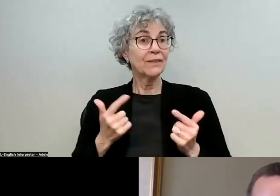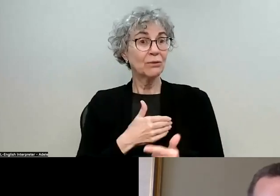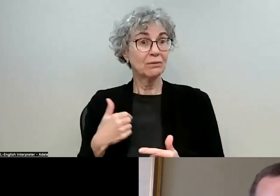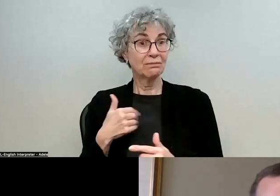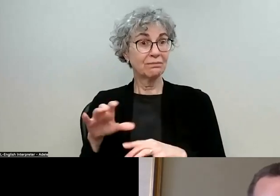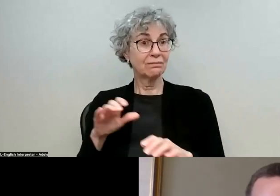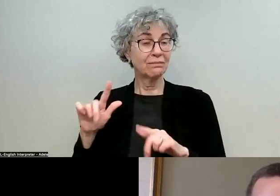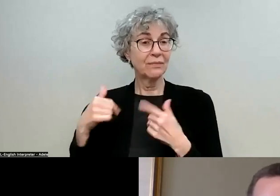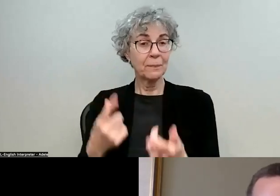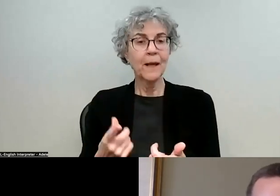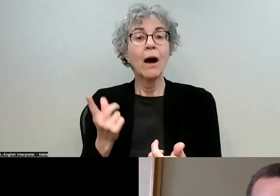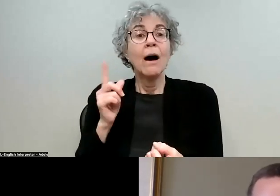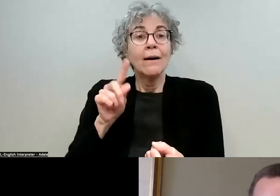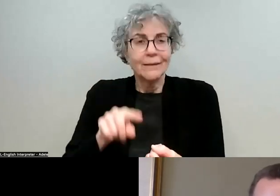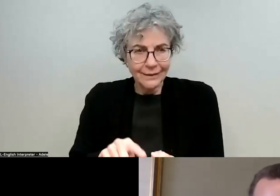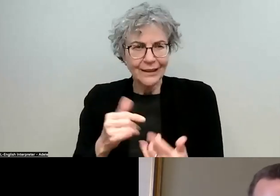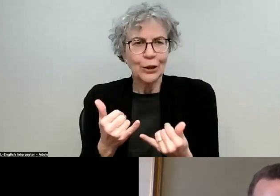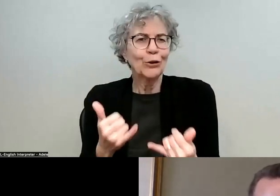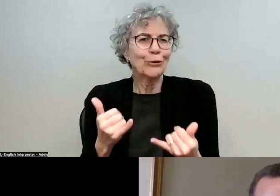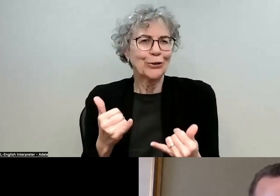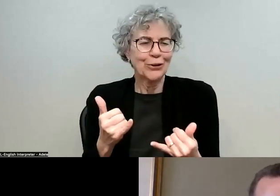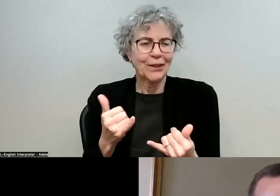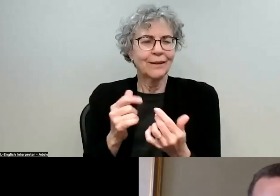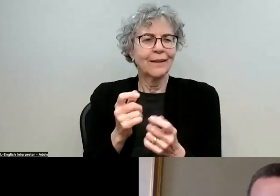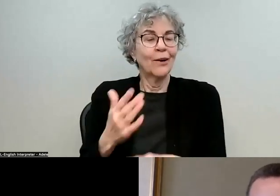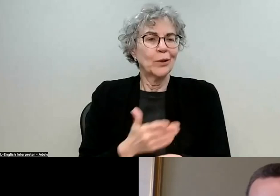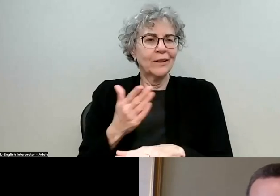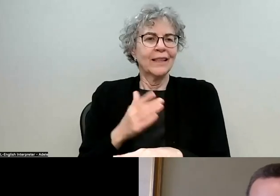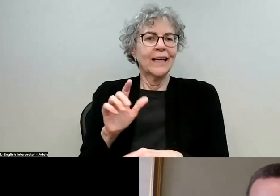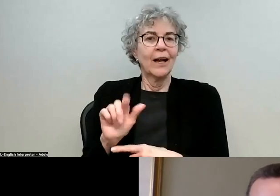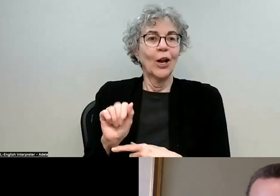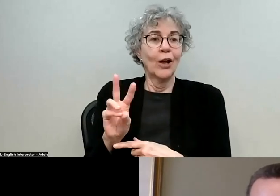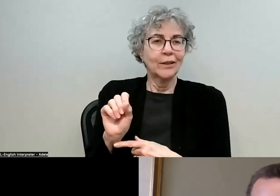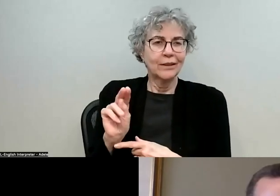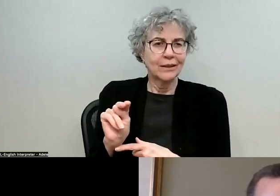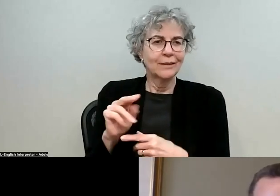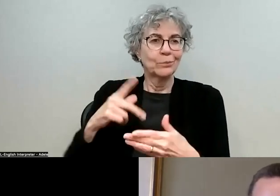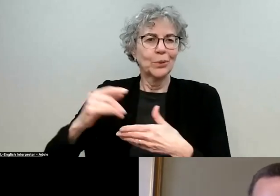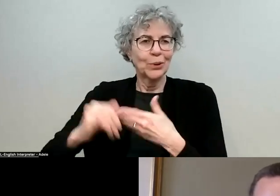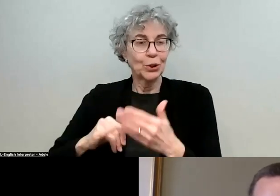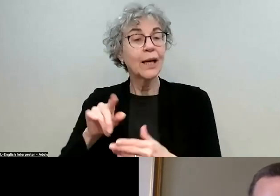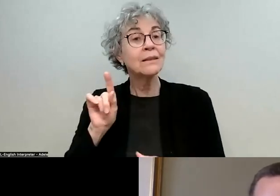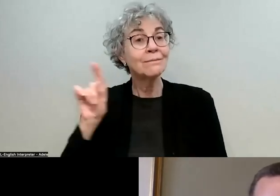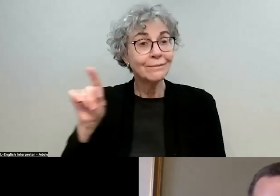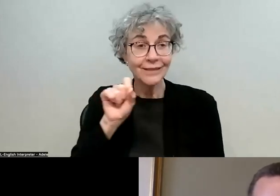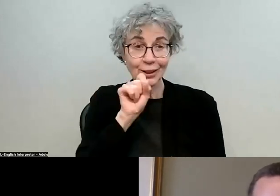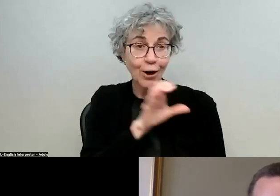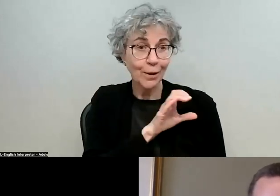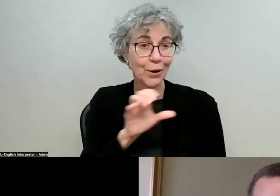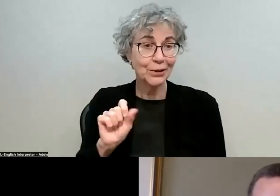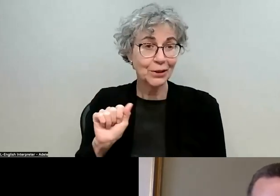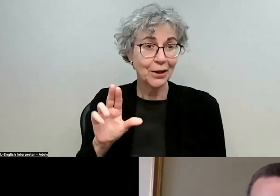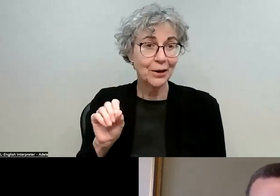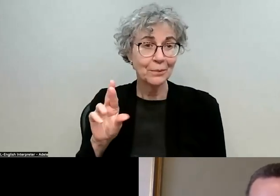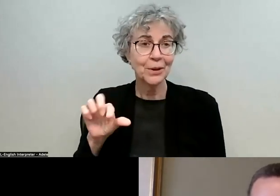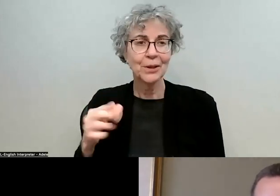current redevelopment of their Lawson project in Scarborough, Ontario. Anyway, with that, I will hand it over